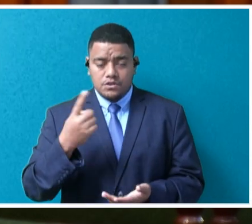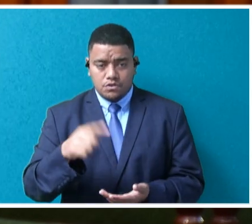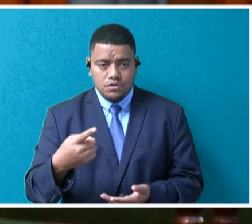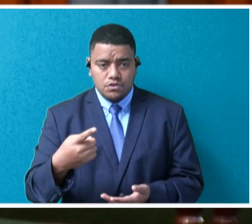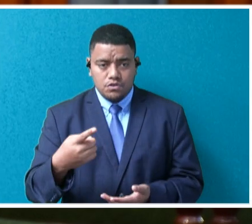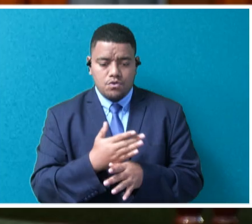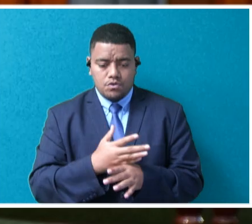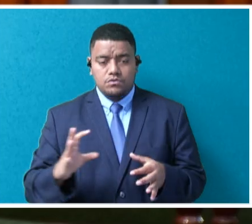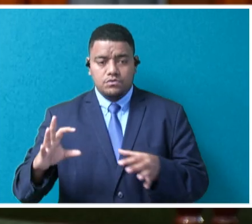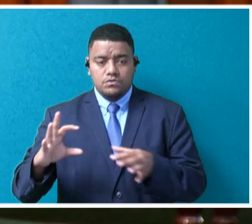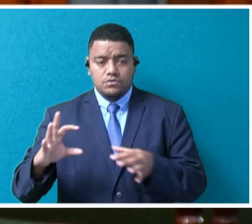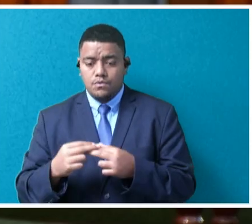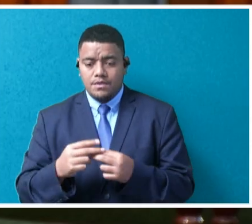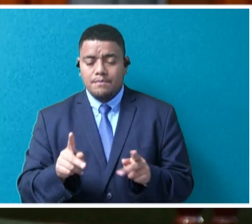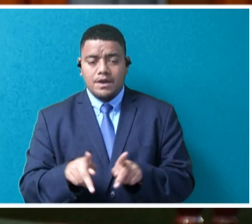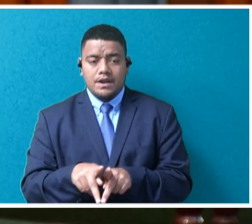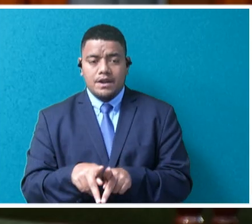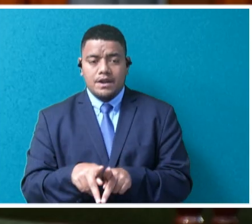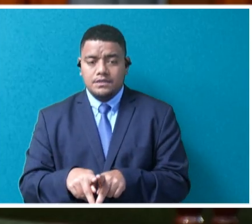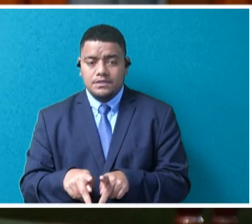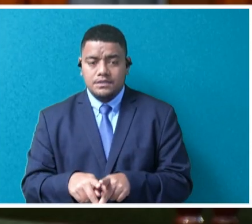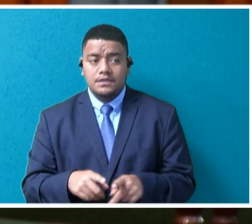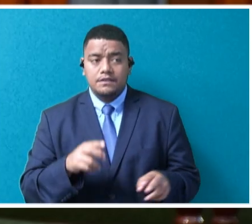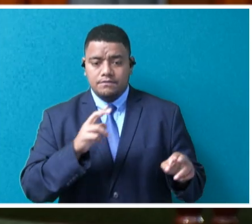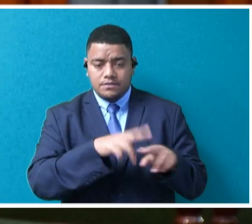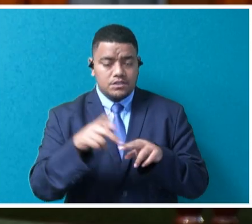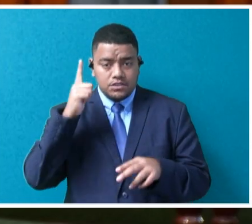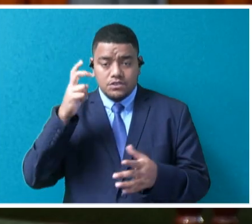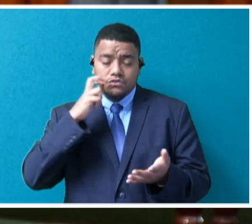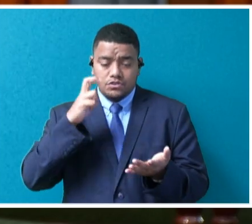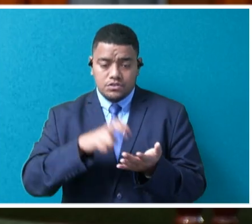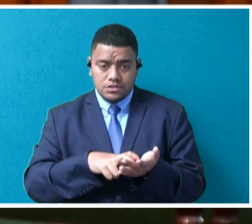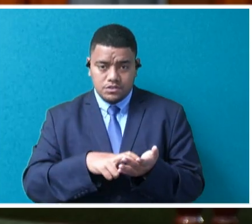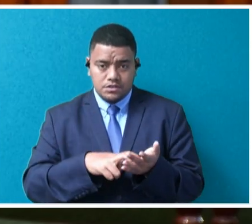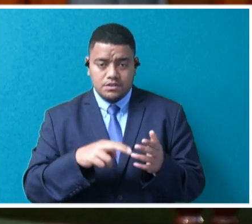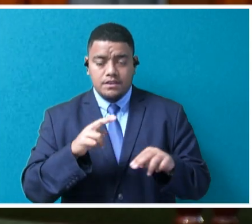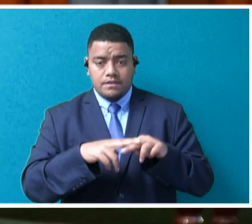work closely with the key partners, such as the Fiji Teachers Registration,